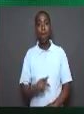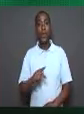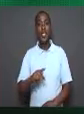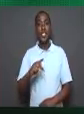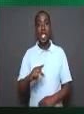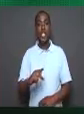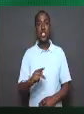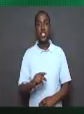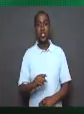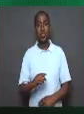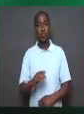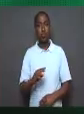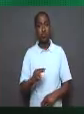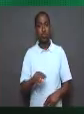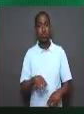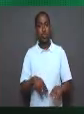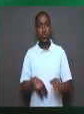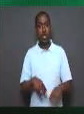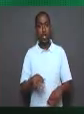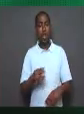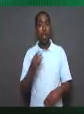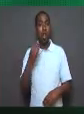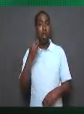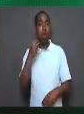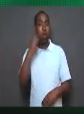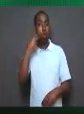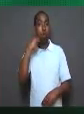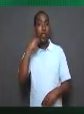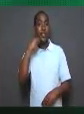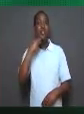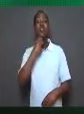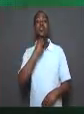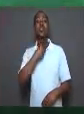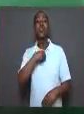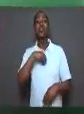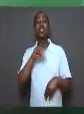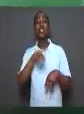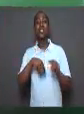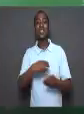Peristalsis moves the bolus along the esophagus.